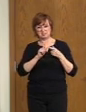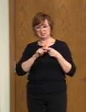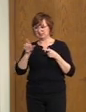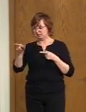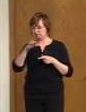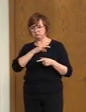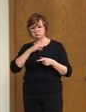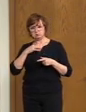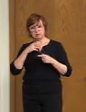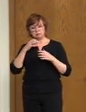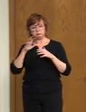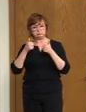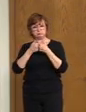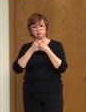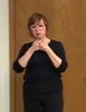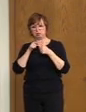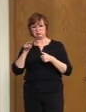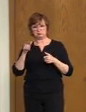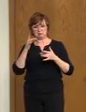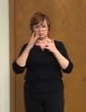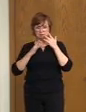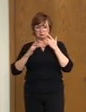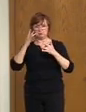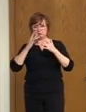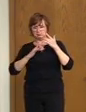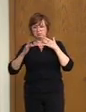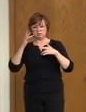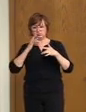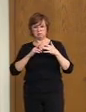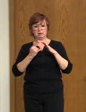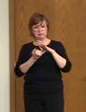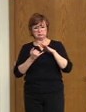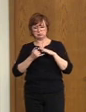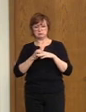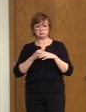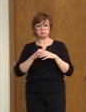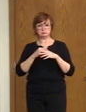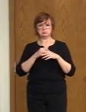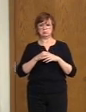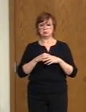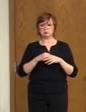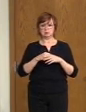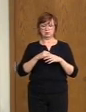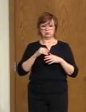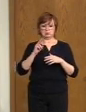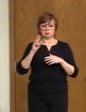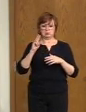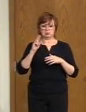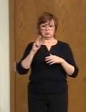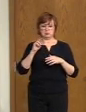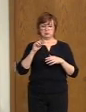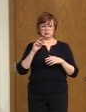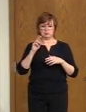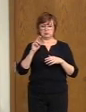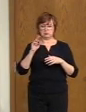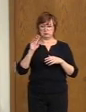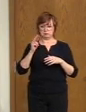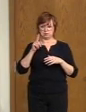really struggling bringing it in, and so we will be bringing in our teams to help support the work there. follow up, Adam? On that same